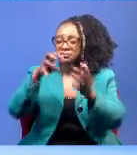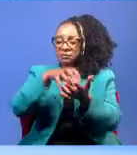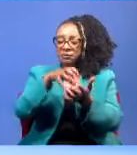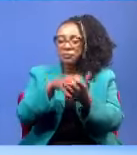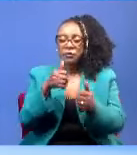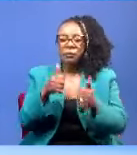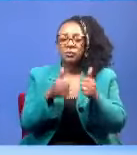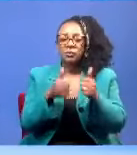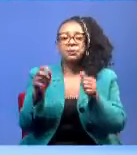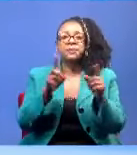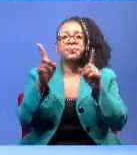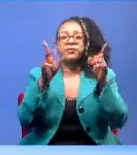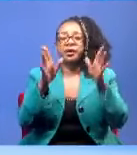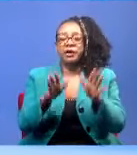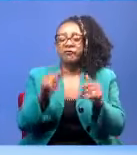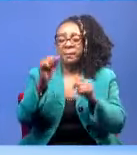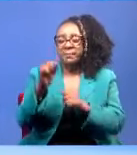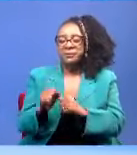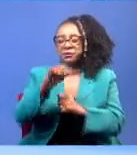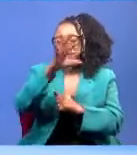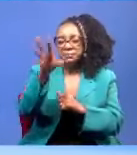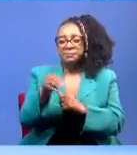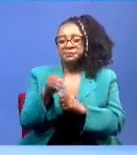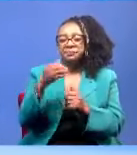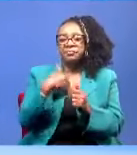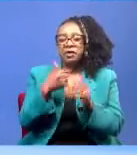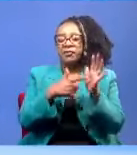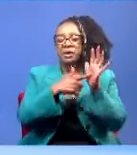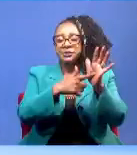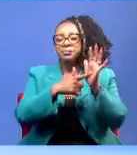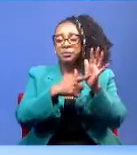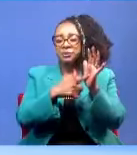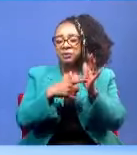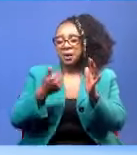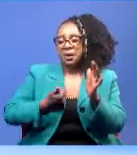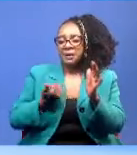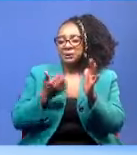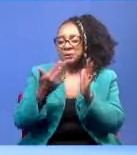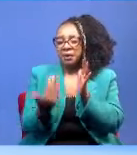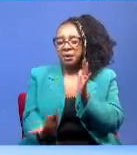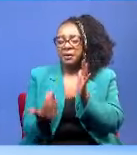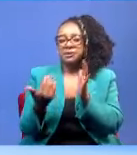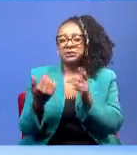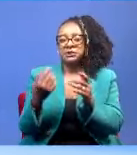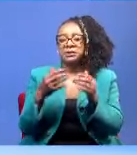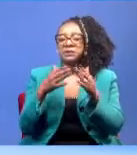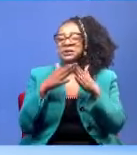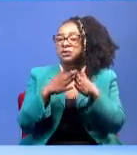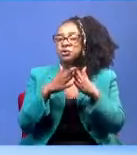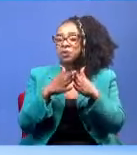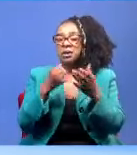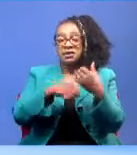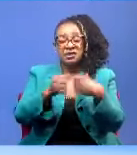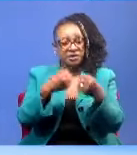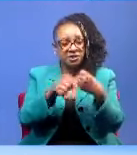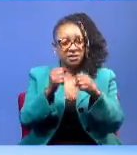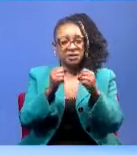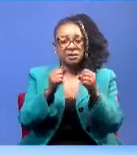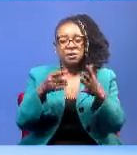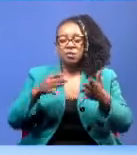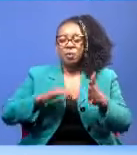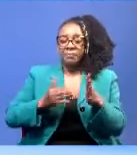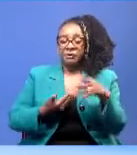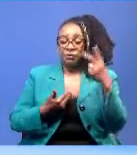from South Africa is said to have exposed underage girls to indecent sexual activities. Two women accused